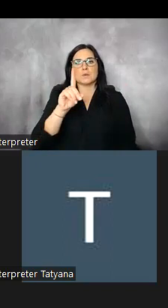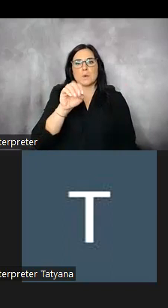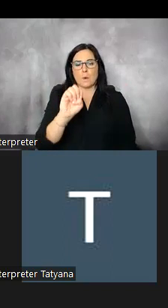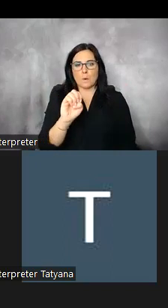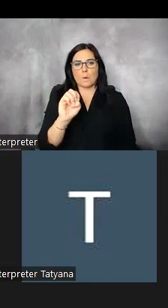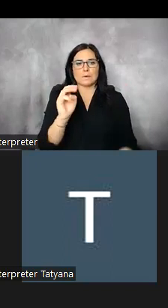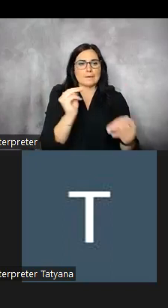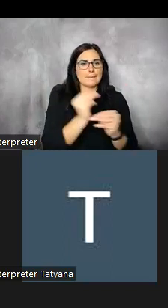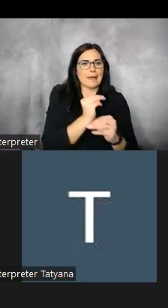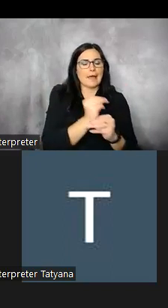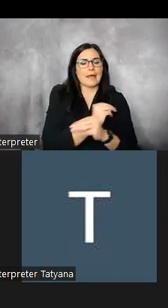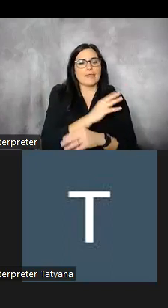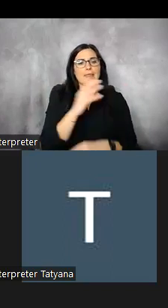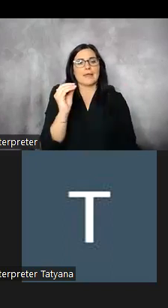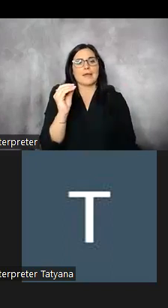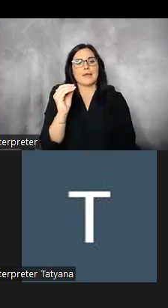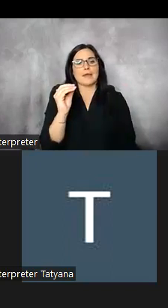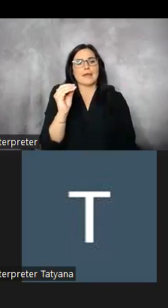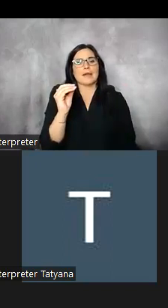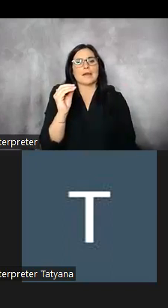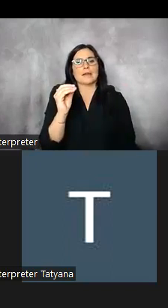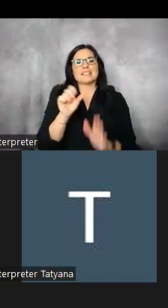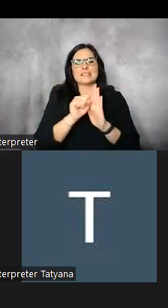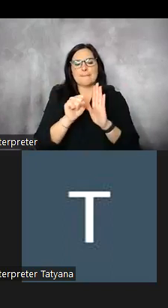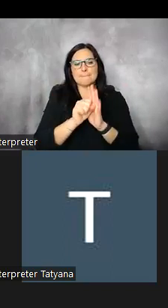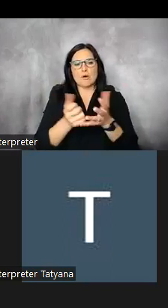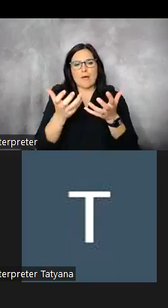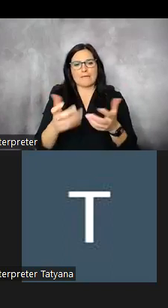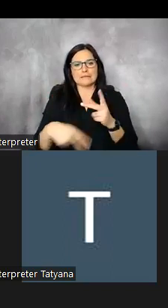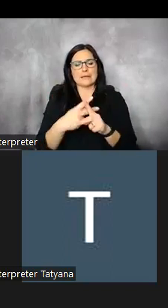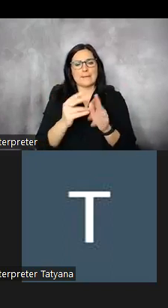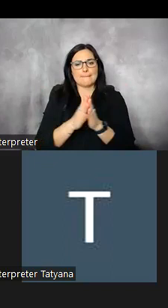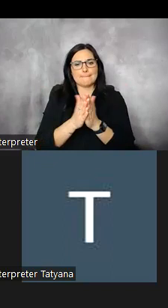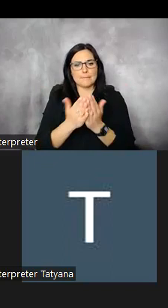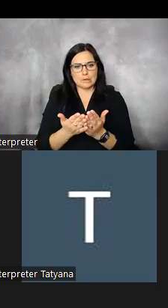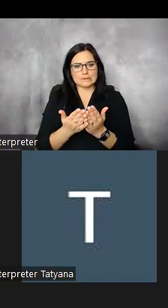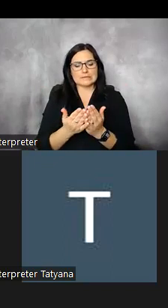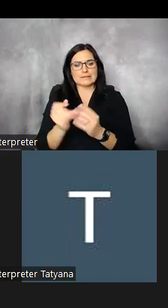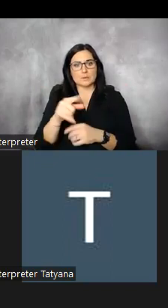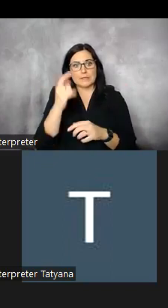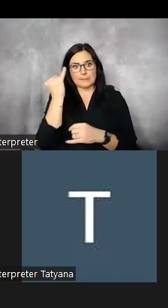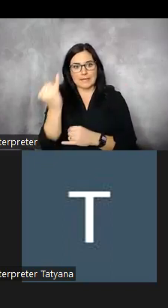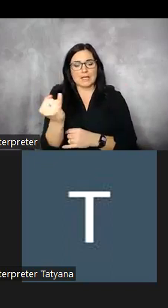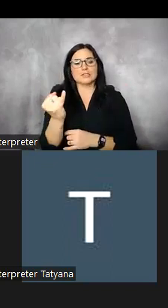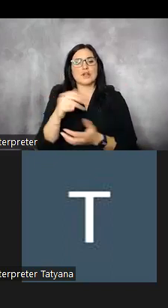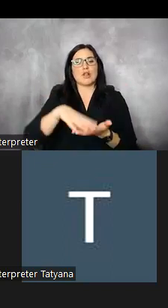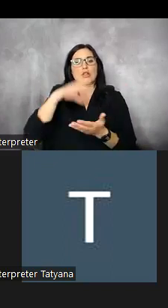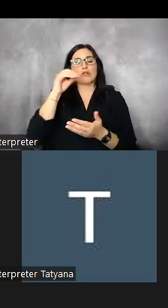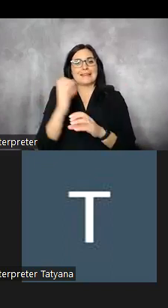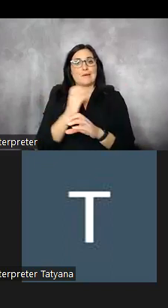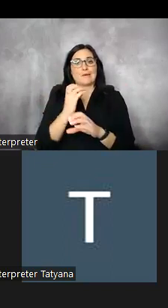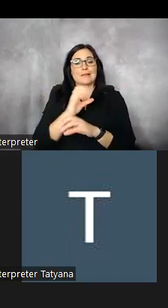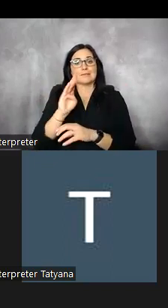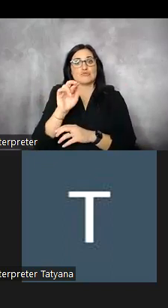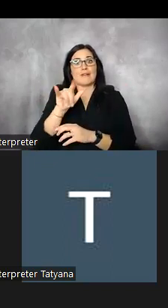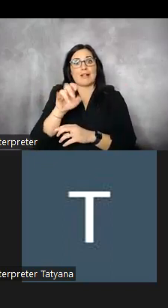math and heavy symbol type books, as you can imagine. Learning calculus in Braille can be very difficult.